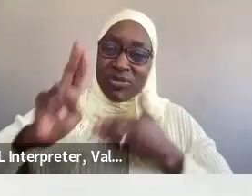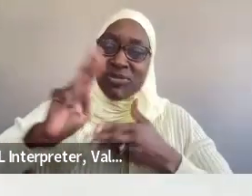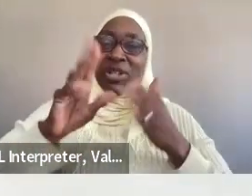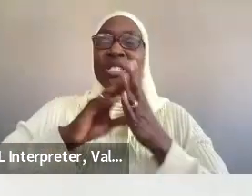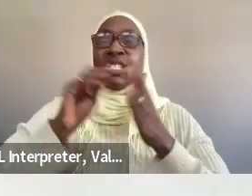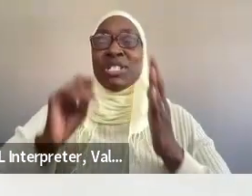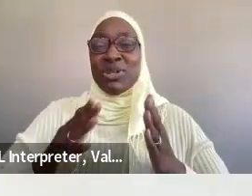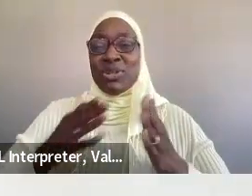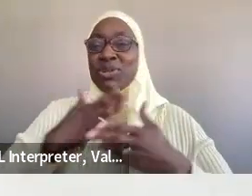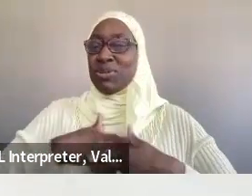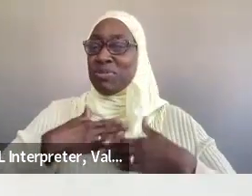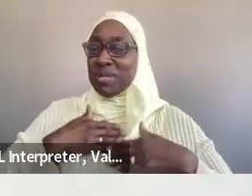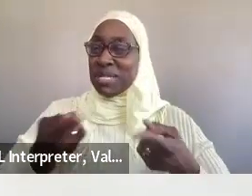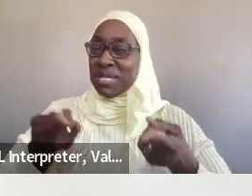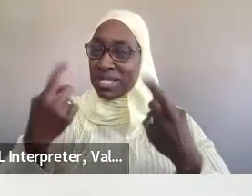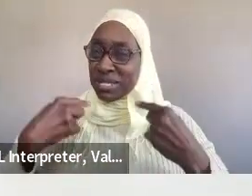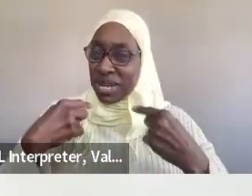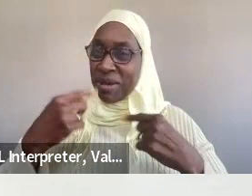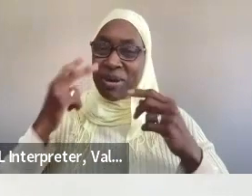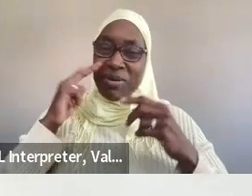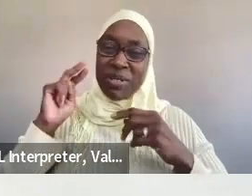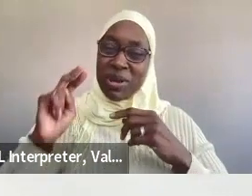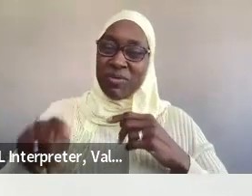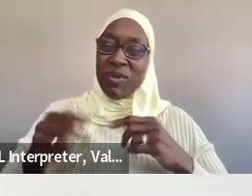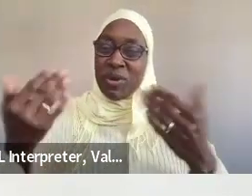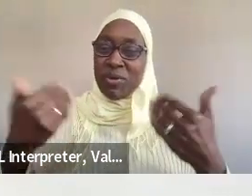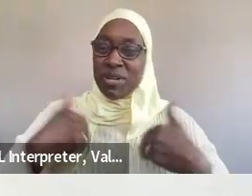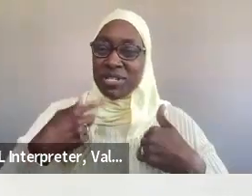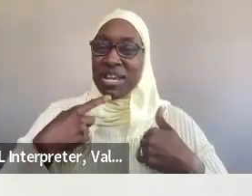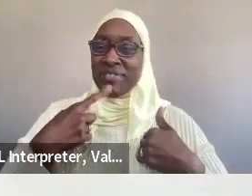Please come, and we look forward to what you have to say. Thank you.